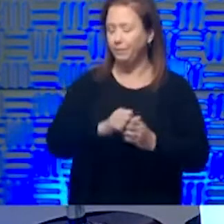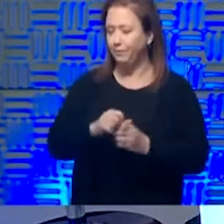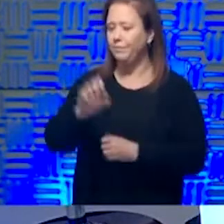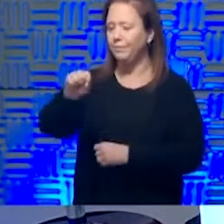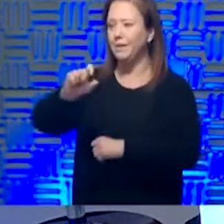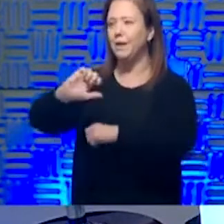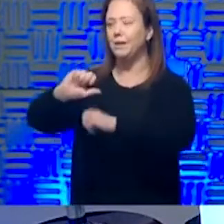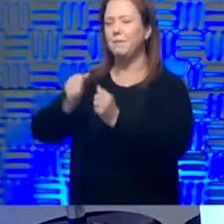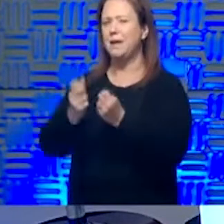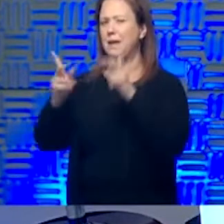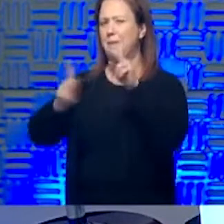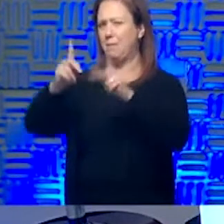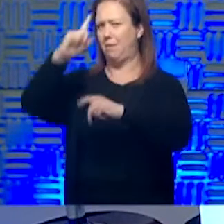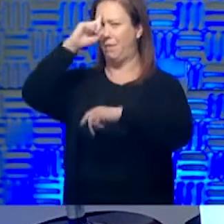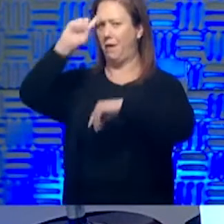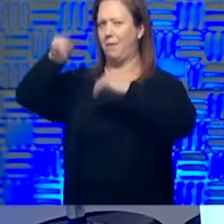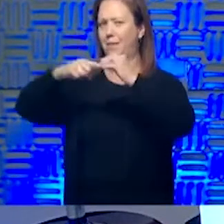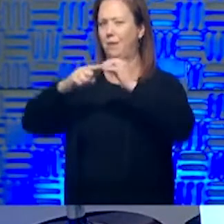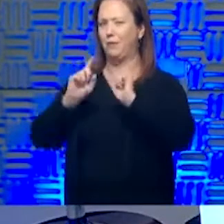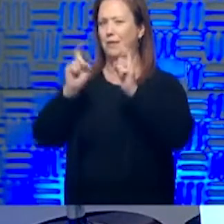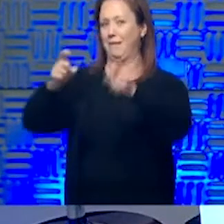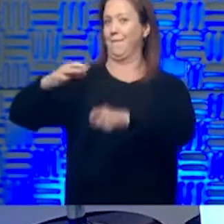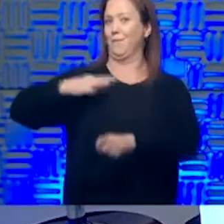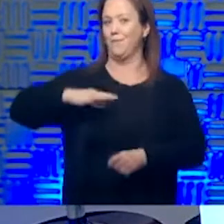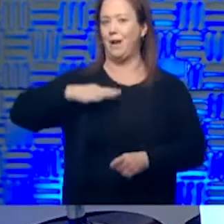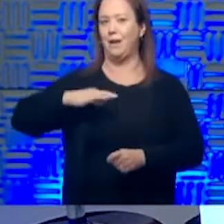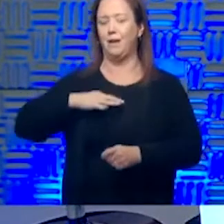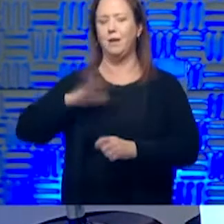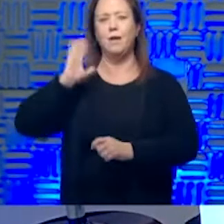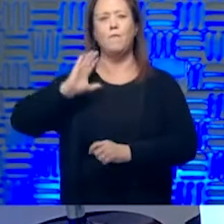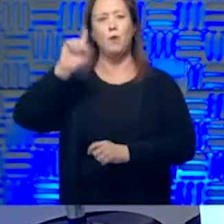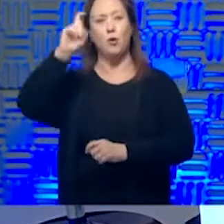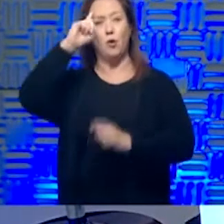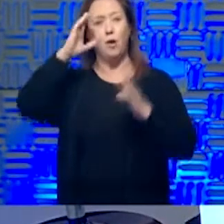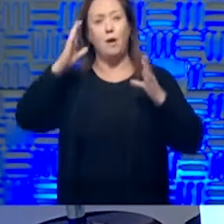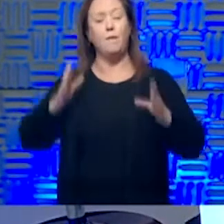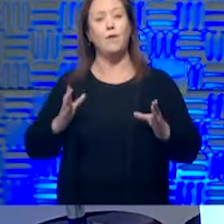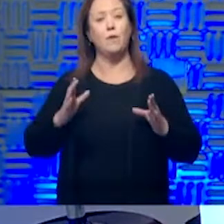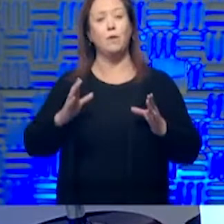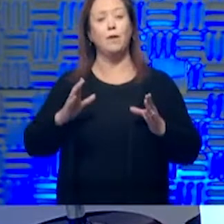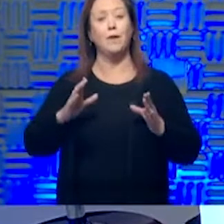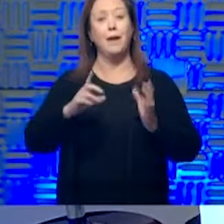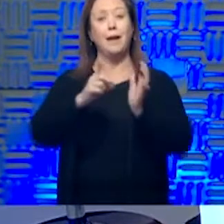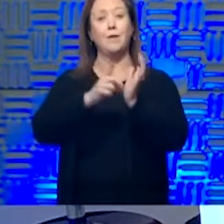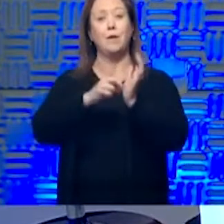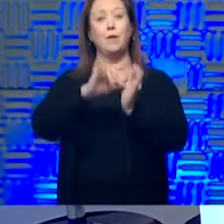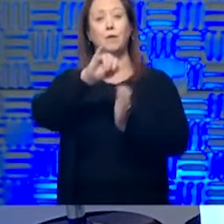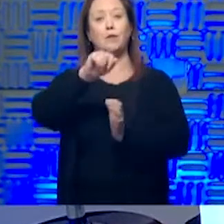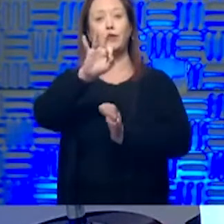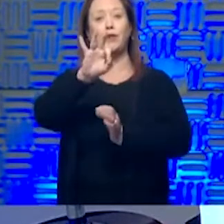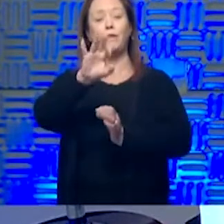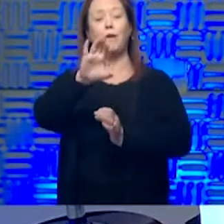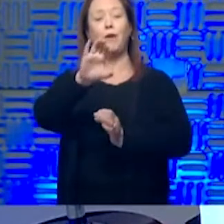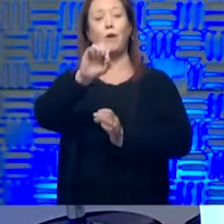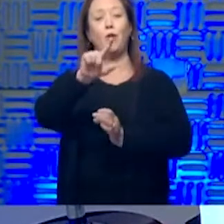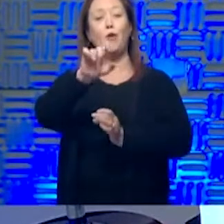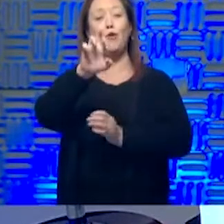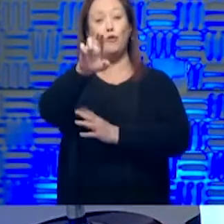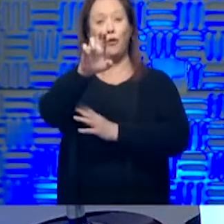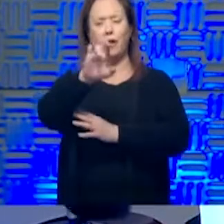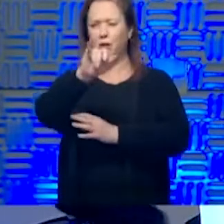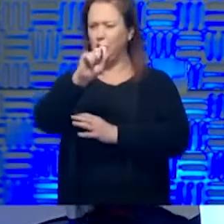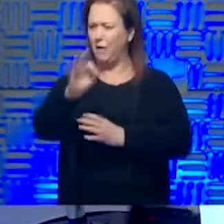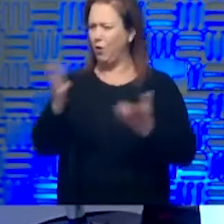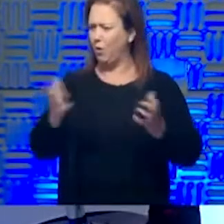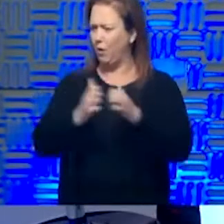of a lot of people. Well, one of the folks who gets credit for that is former governor and physician Jeff Collier. Yeah. And Jeff, are you